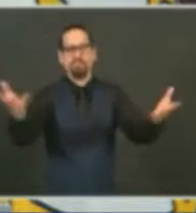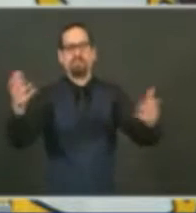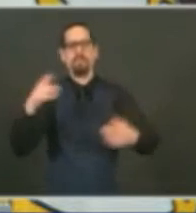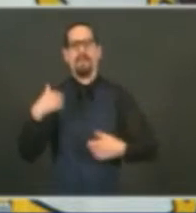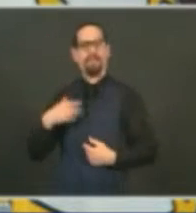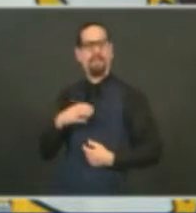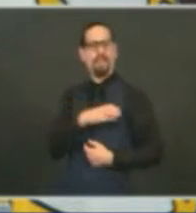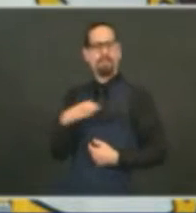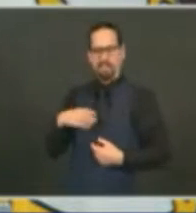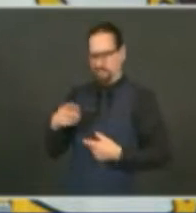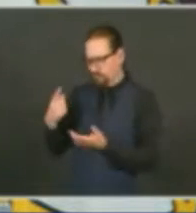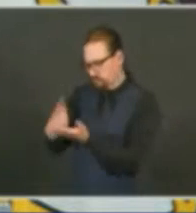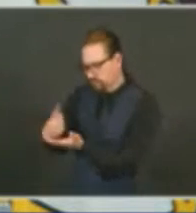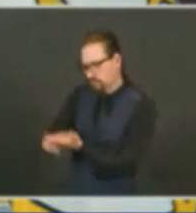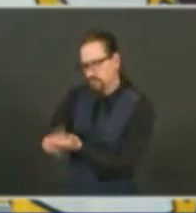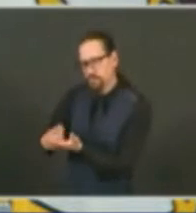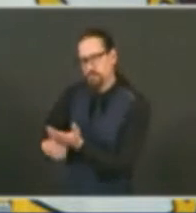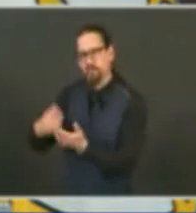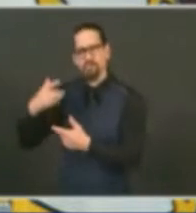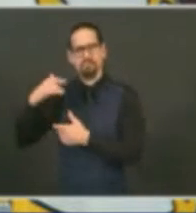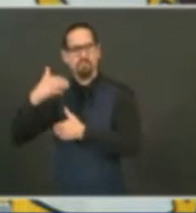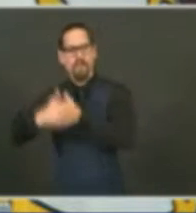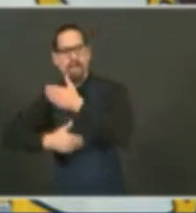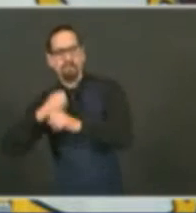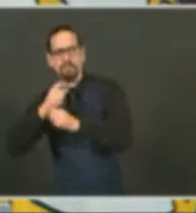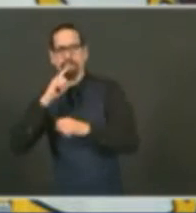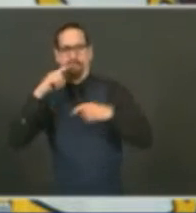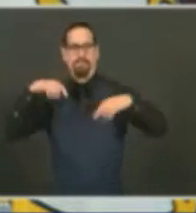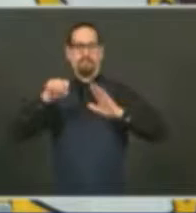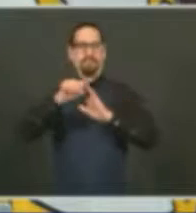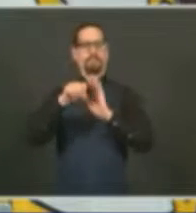going to continue to have more guidance in the days to come.